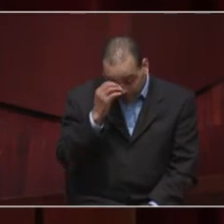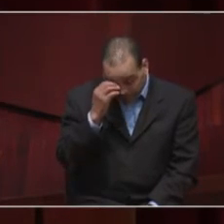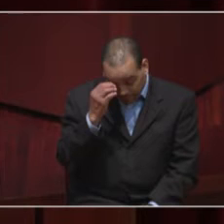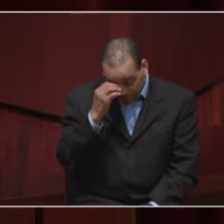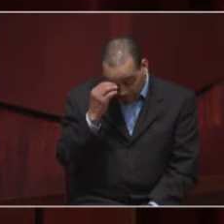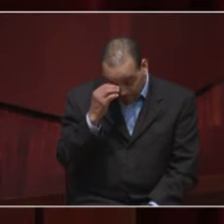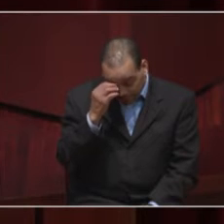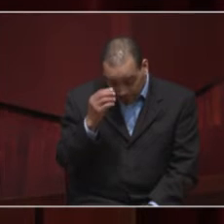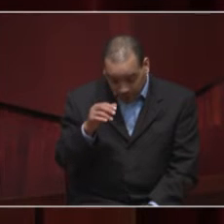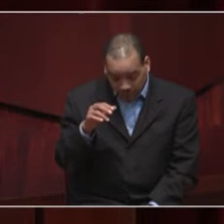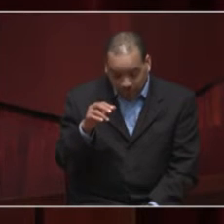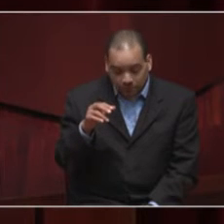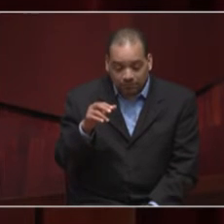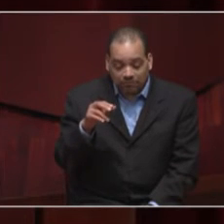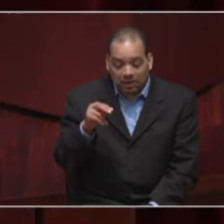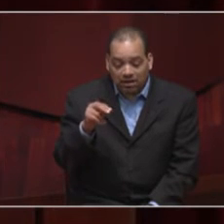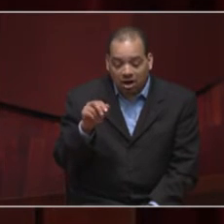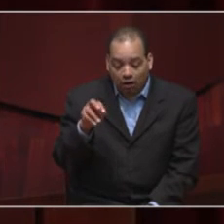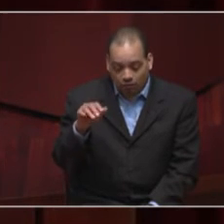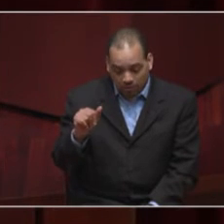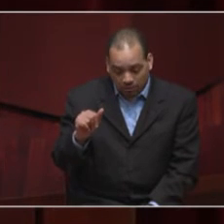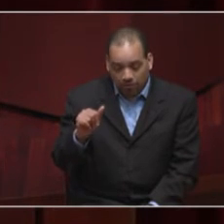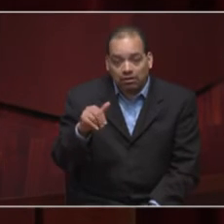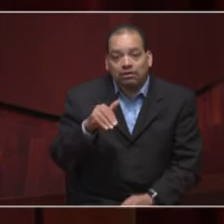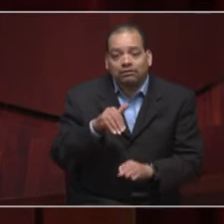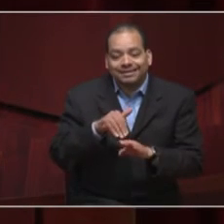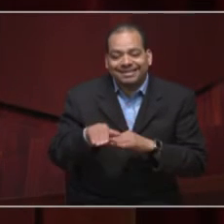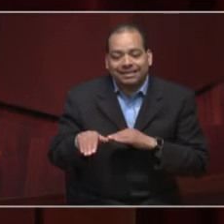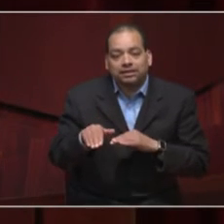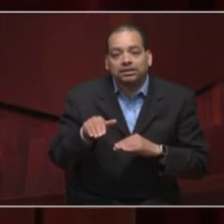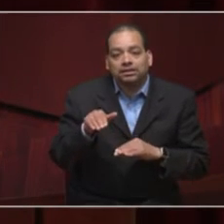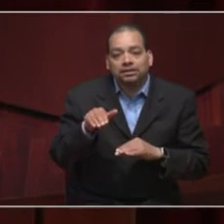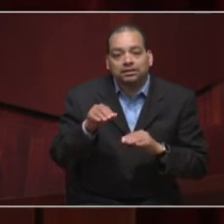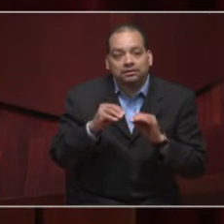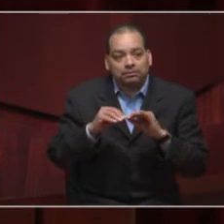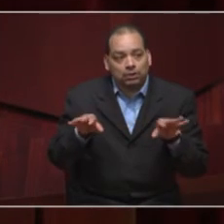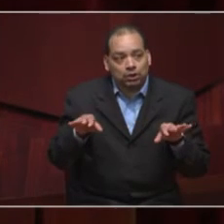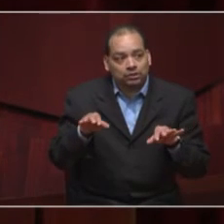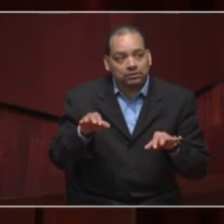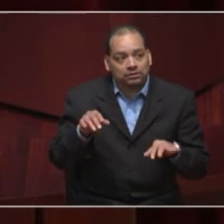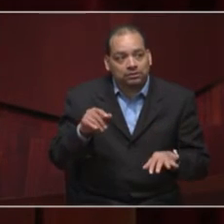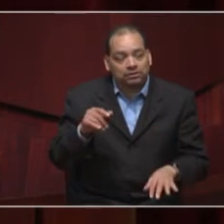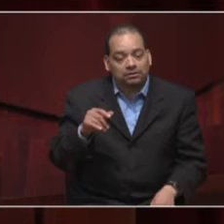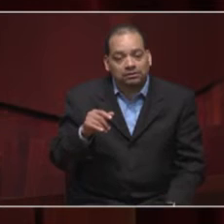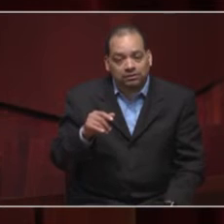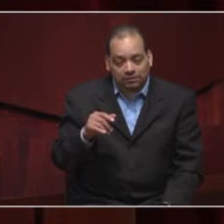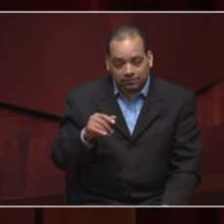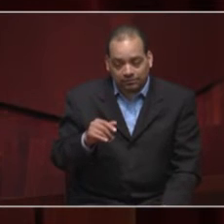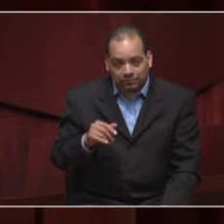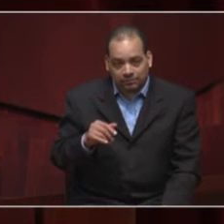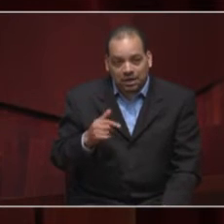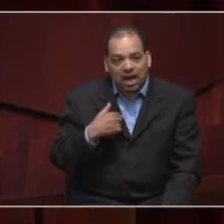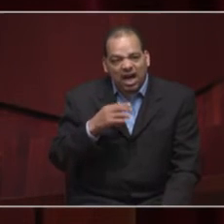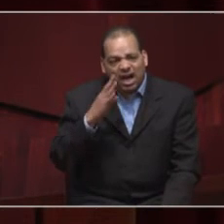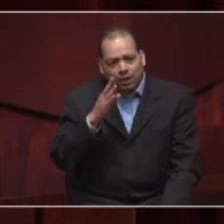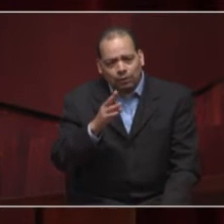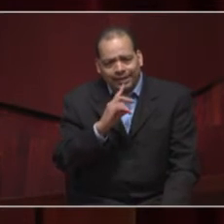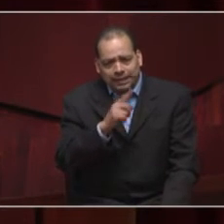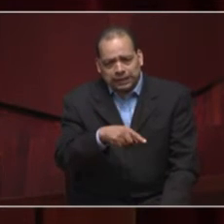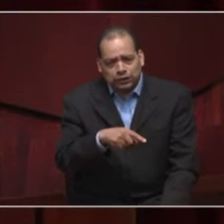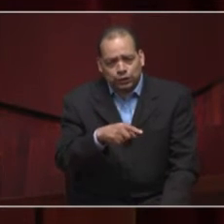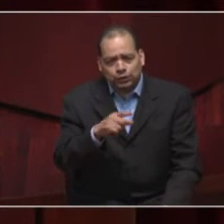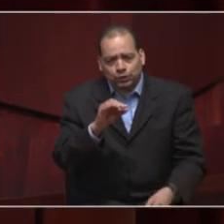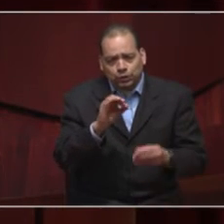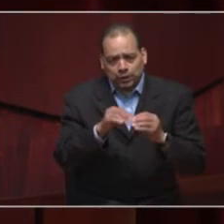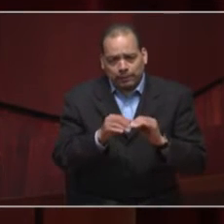The National Archives issued a bulletin, I should have it memorized, but I will get back to you with the actual